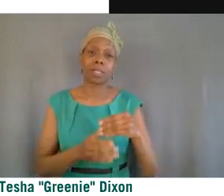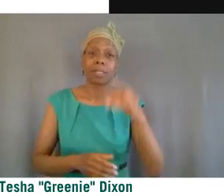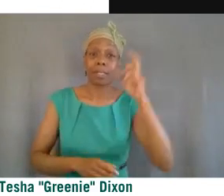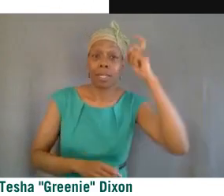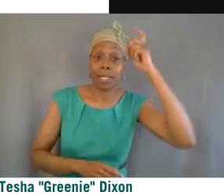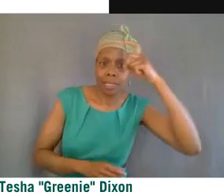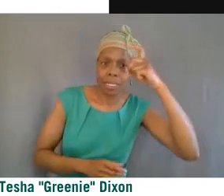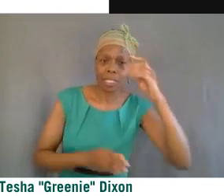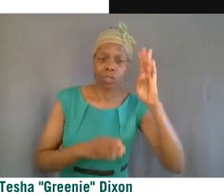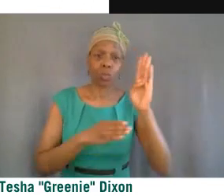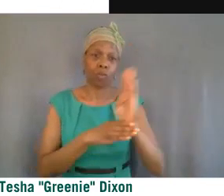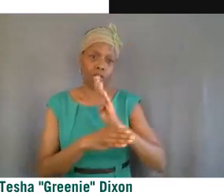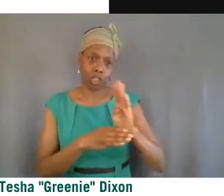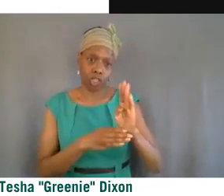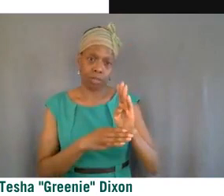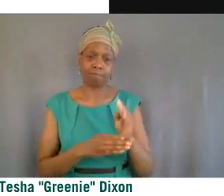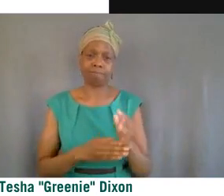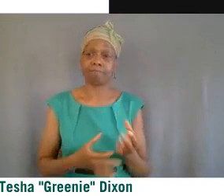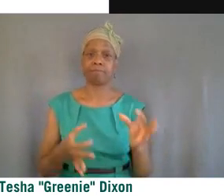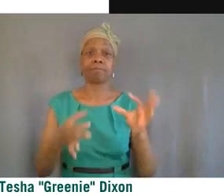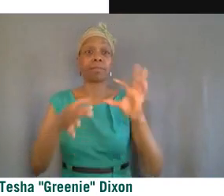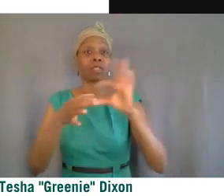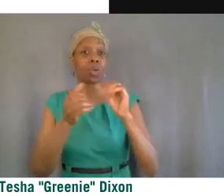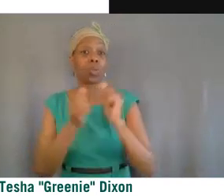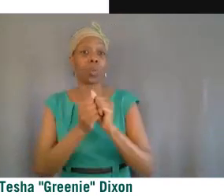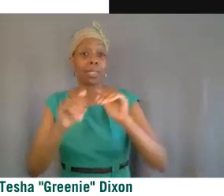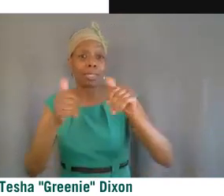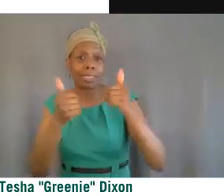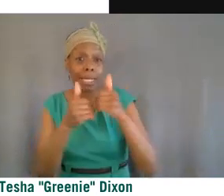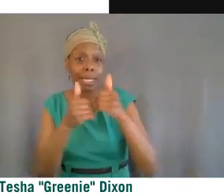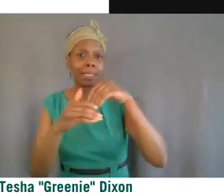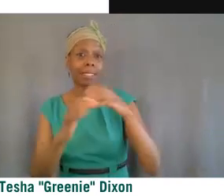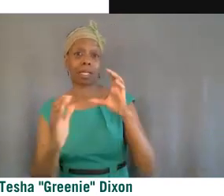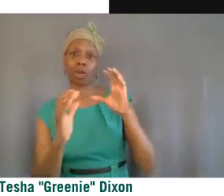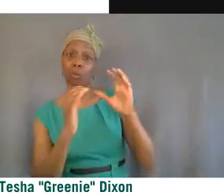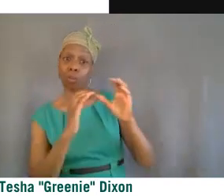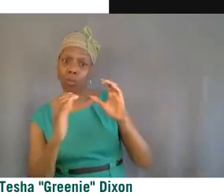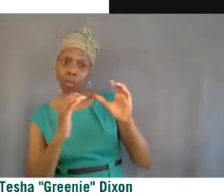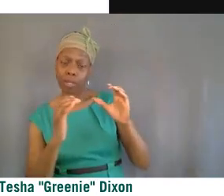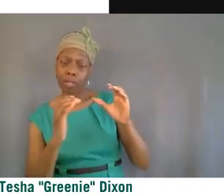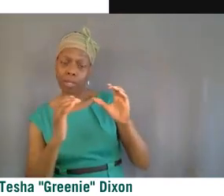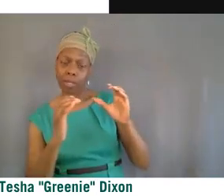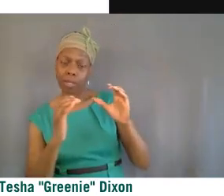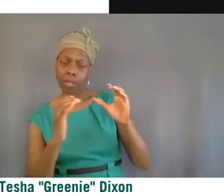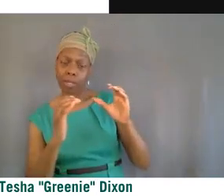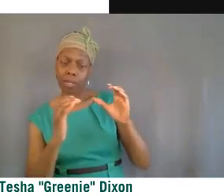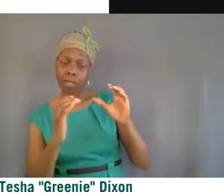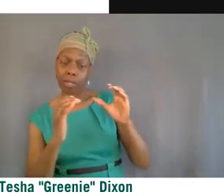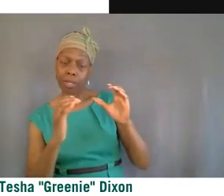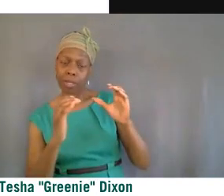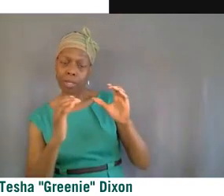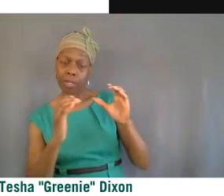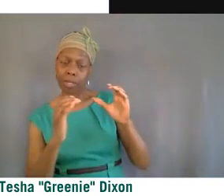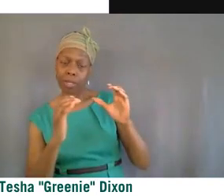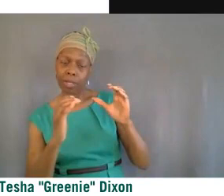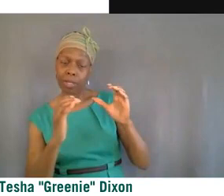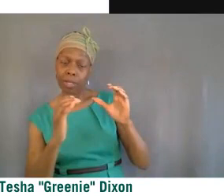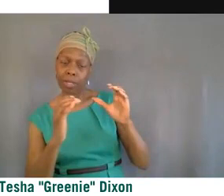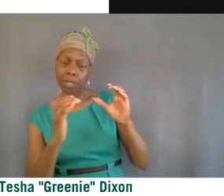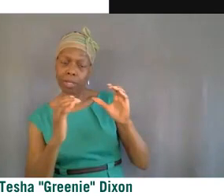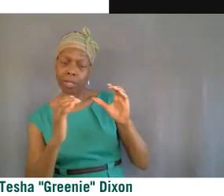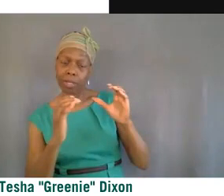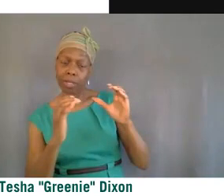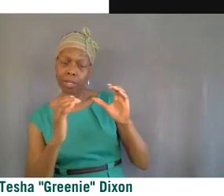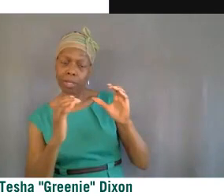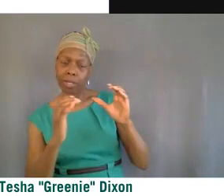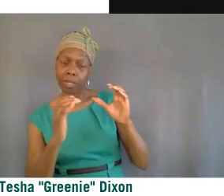with communication and seizure disorders at times. And then, of